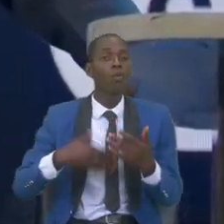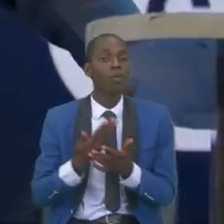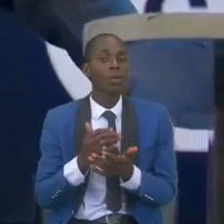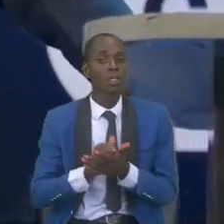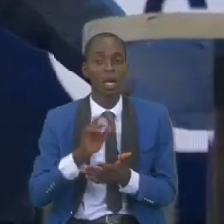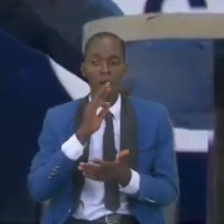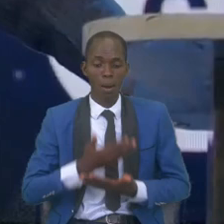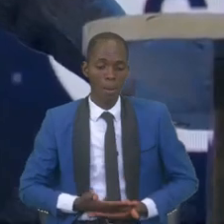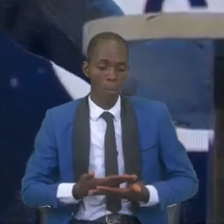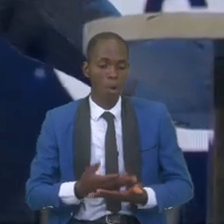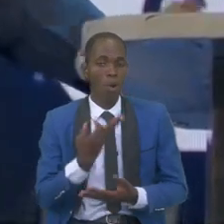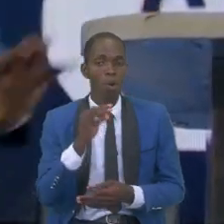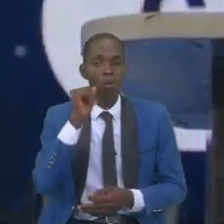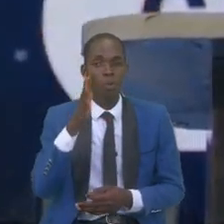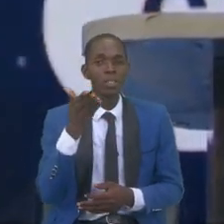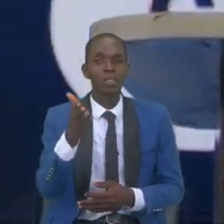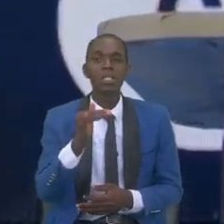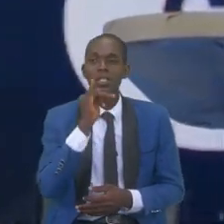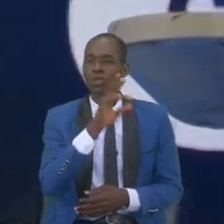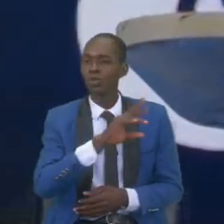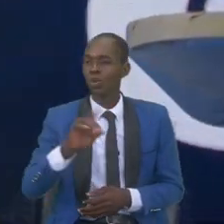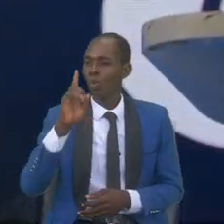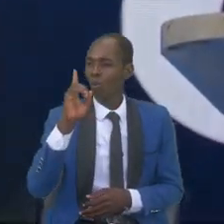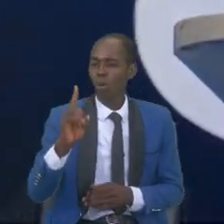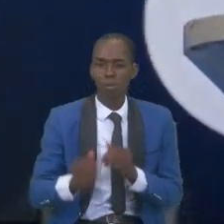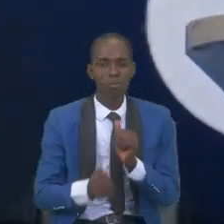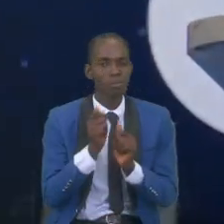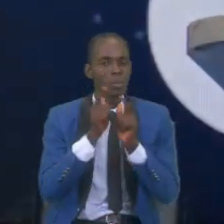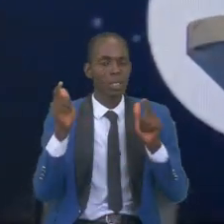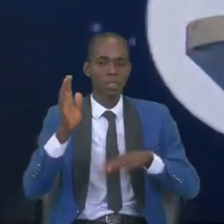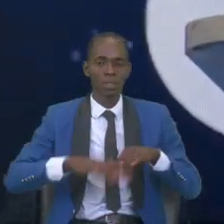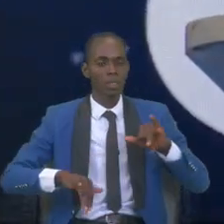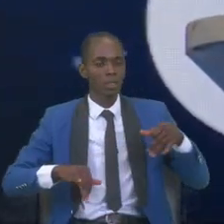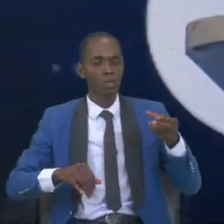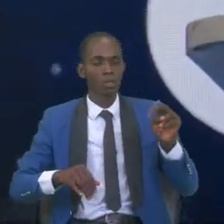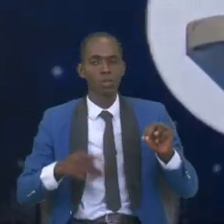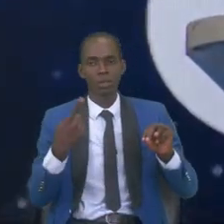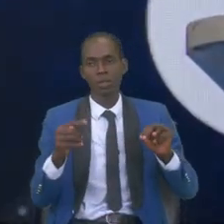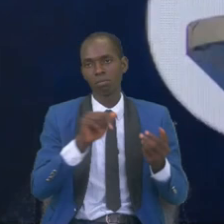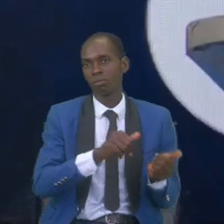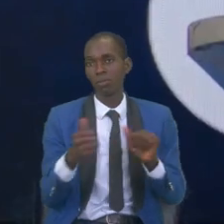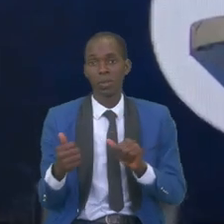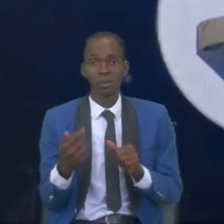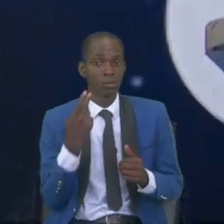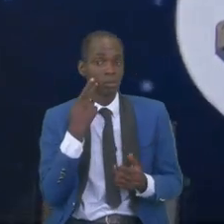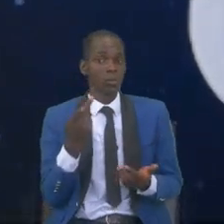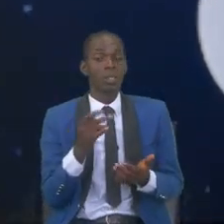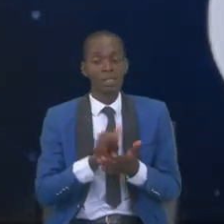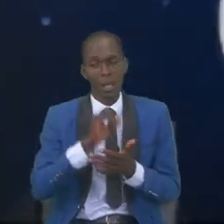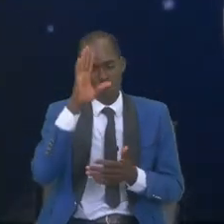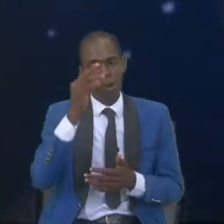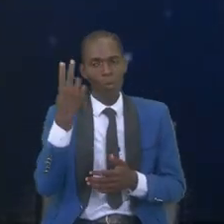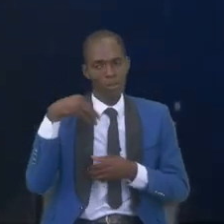there is no one greater than John the Baptist. Obviously, he was an insider. He knew